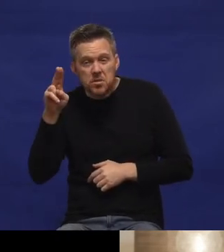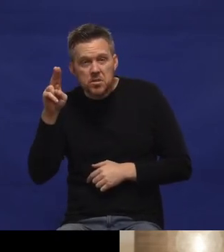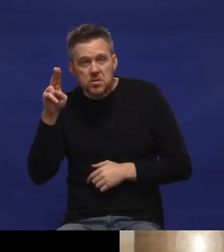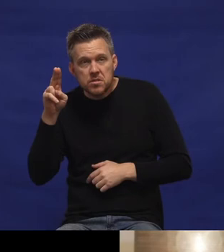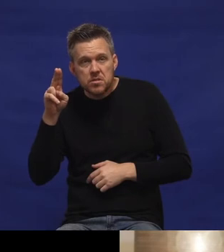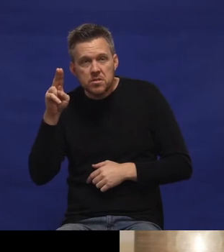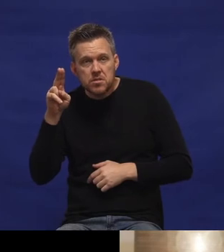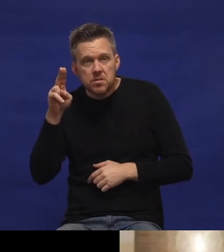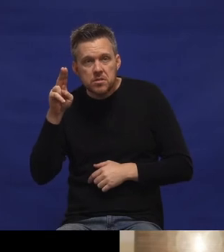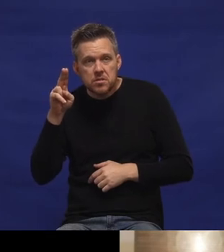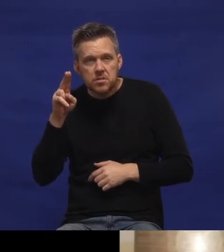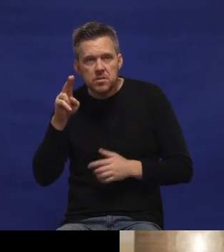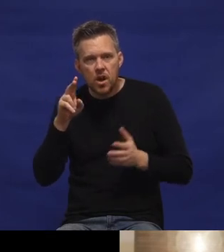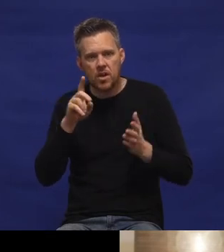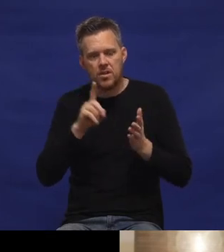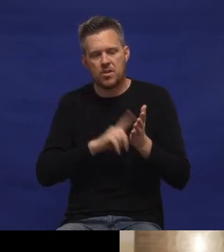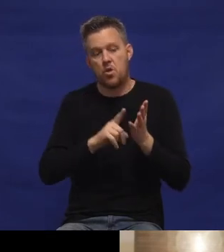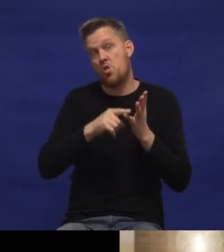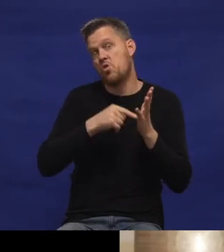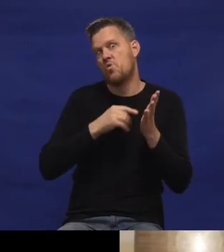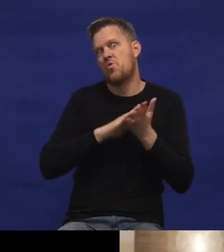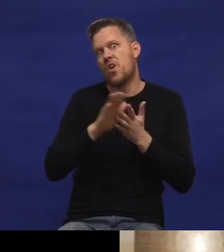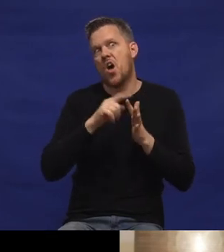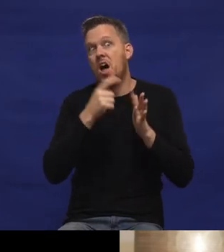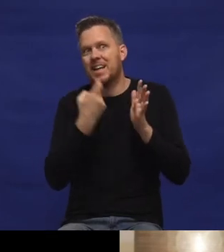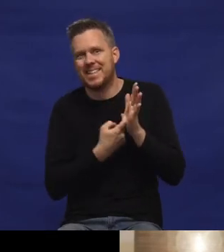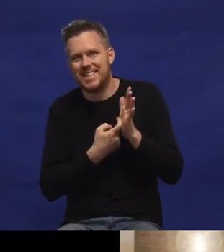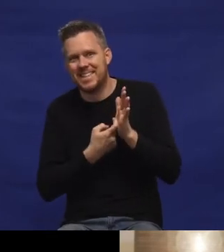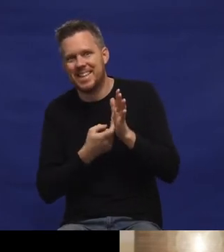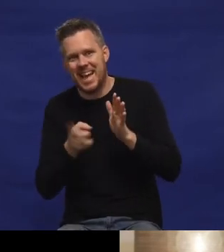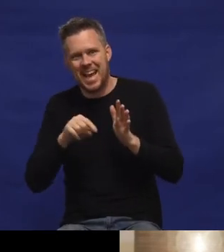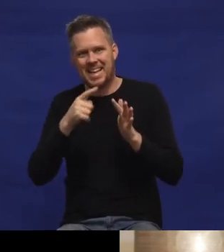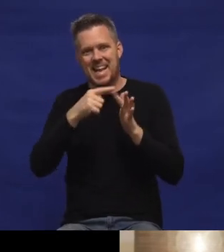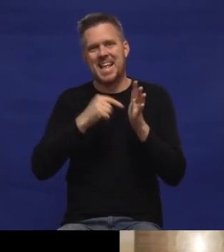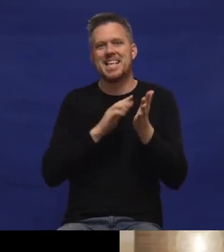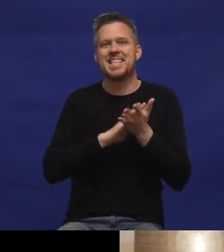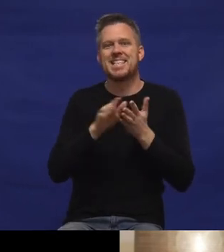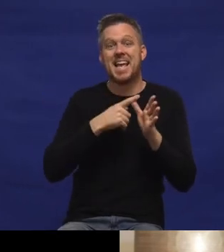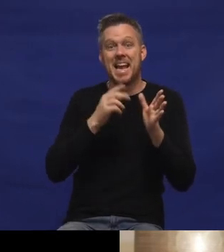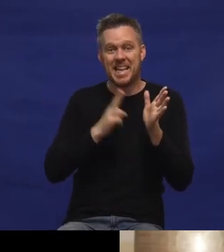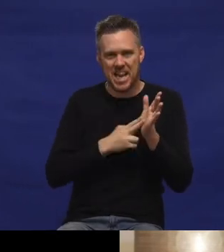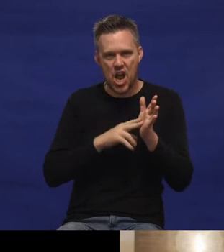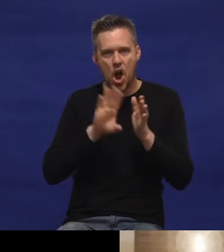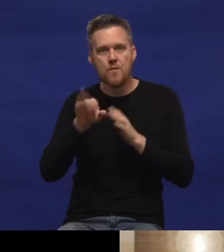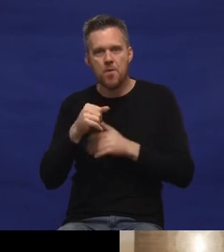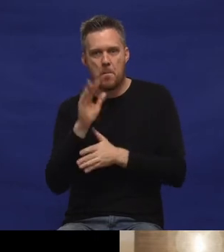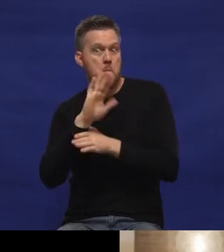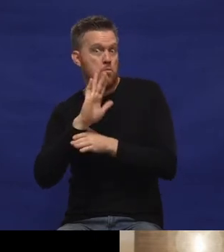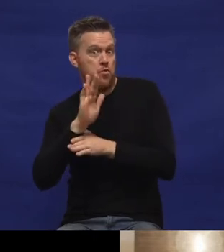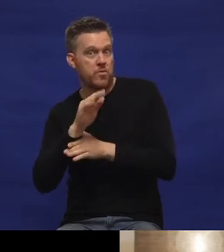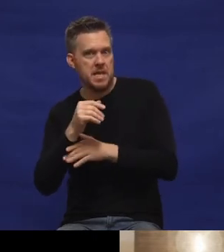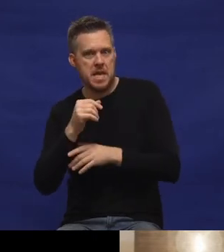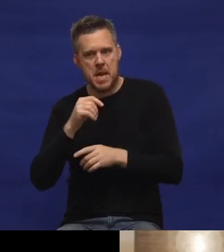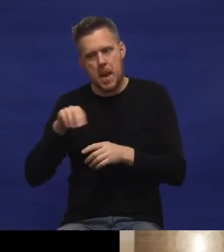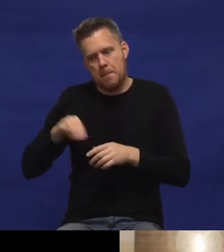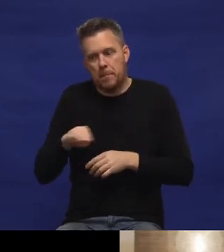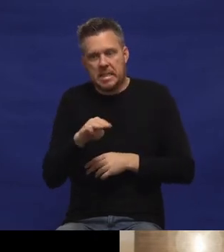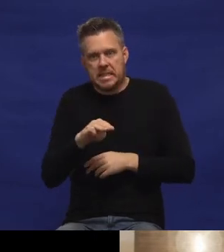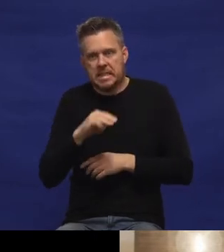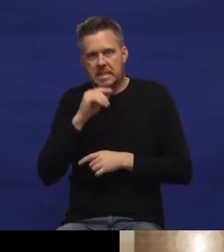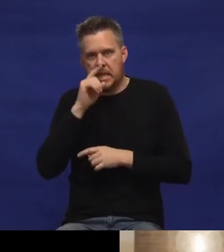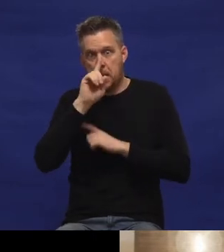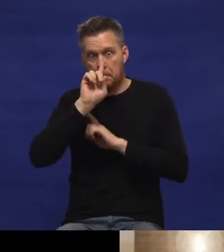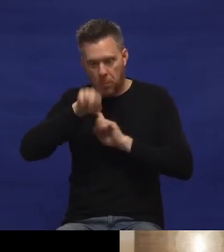were Luther Stickle and Ethan Hunt from Mission Impossible. Because these two spies, they must have only just graduated from the